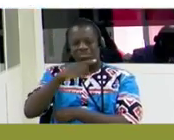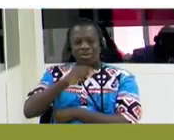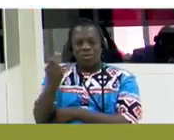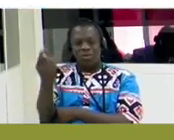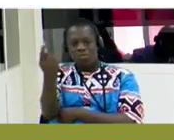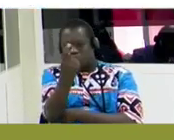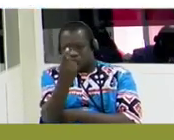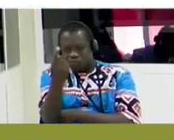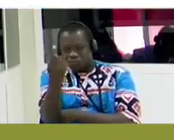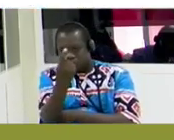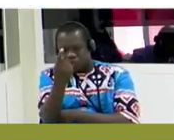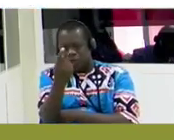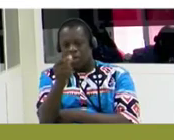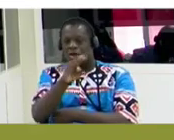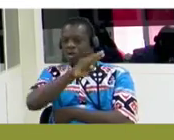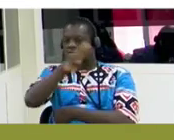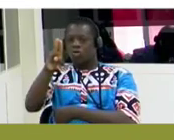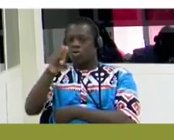he didn't come